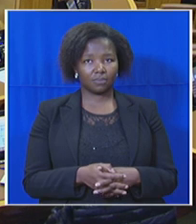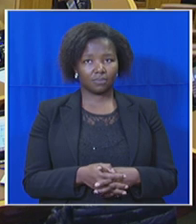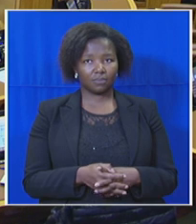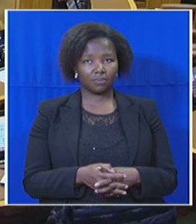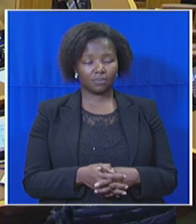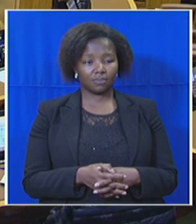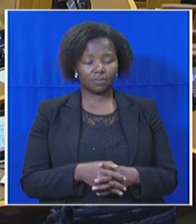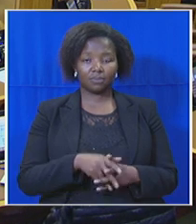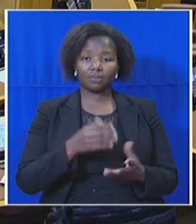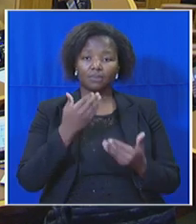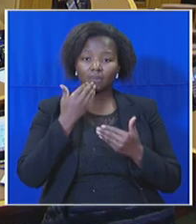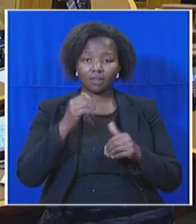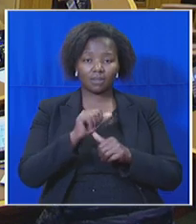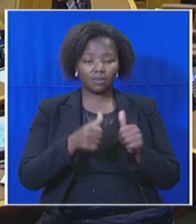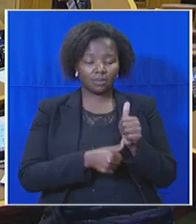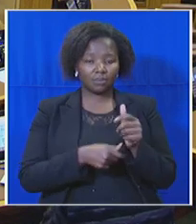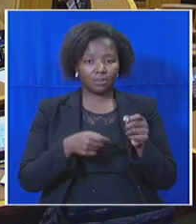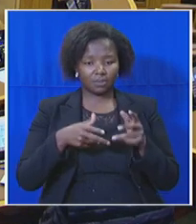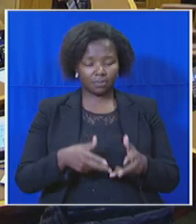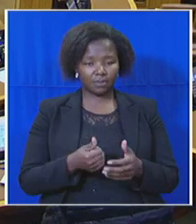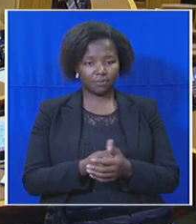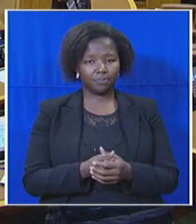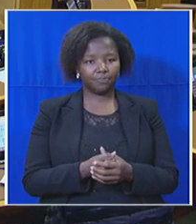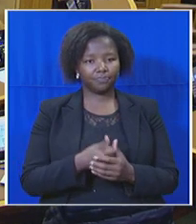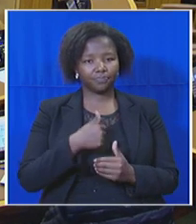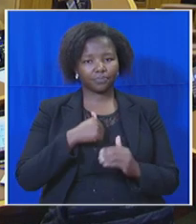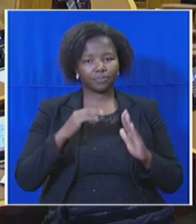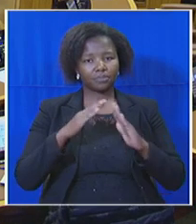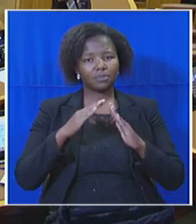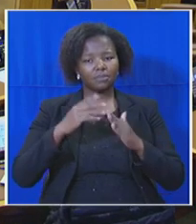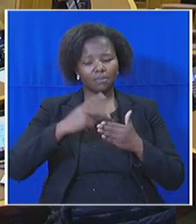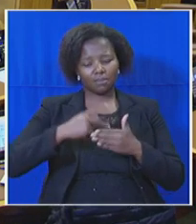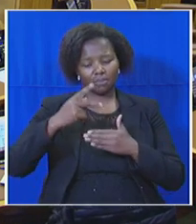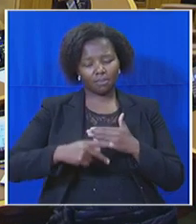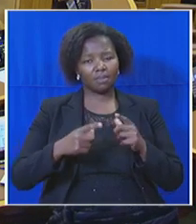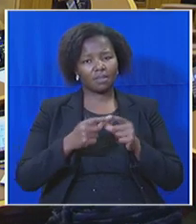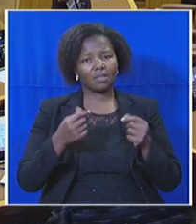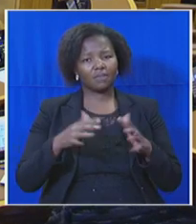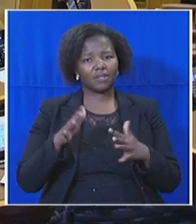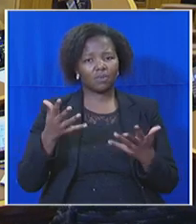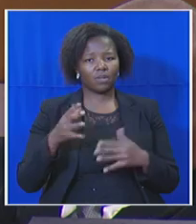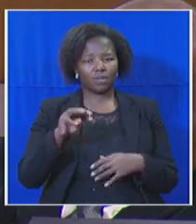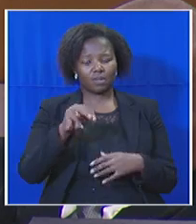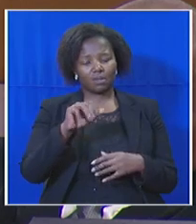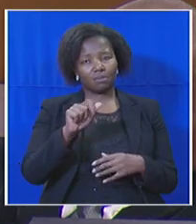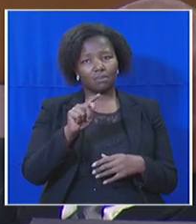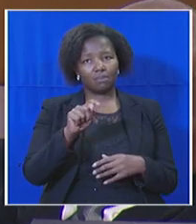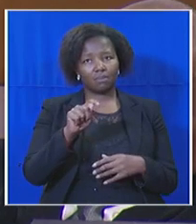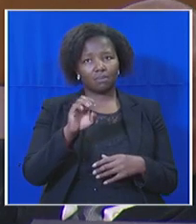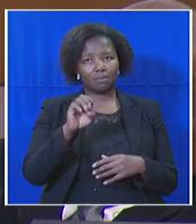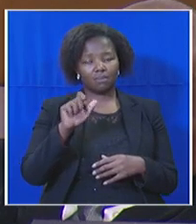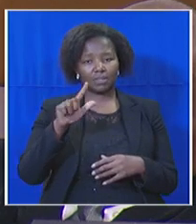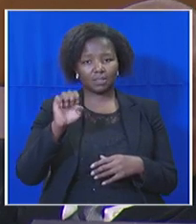Thank you, Deputy Speaker. Housing project completed in Cedarville, Matatiele. Housing is at